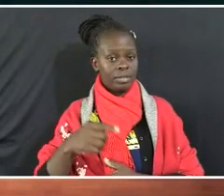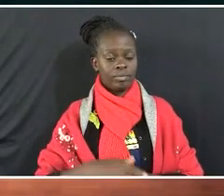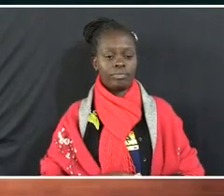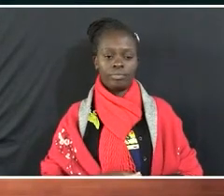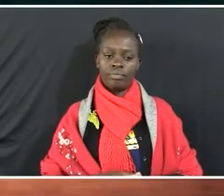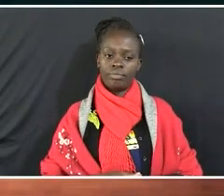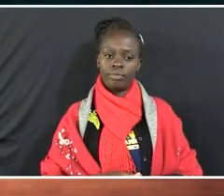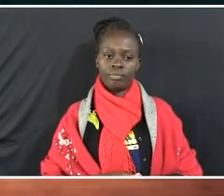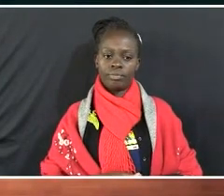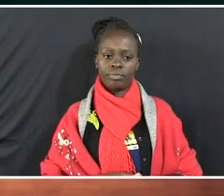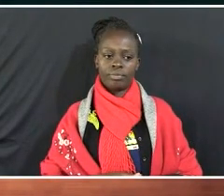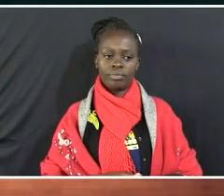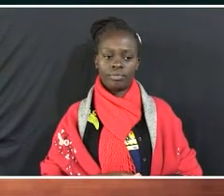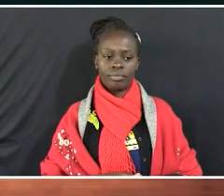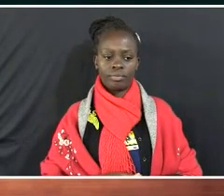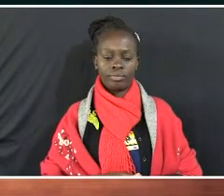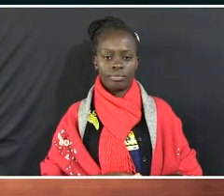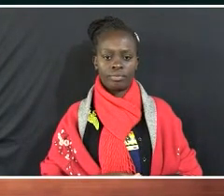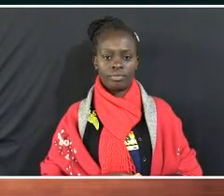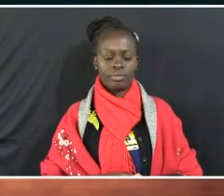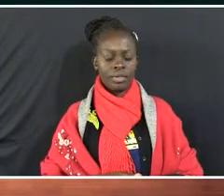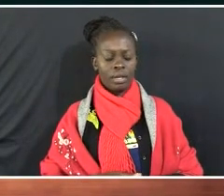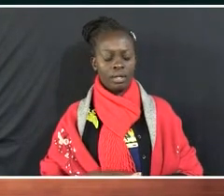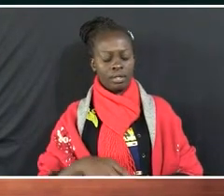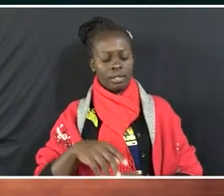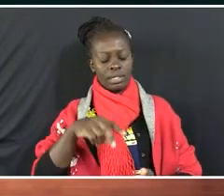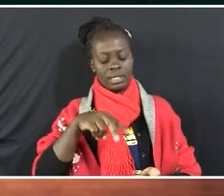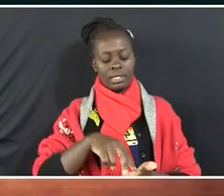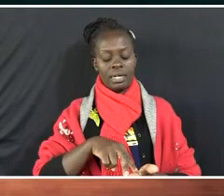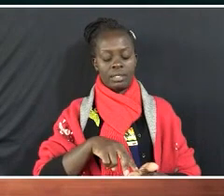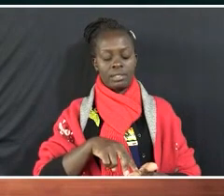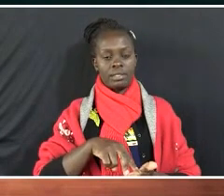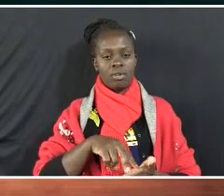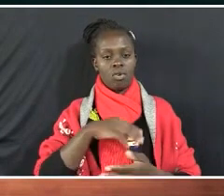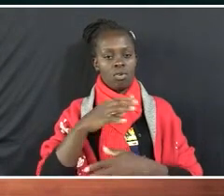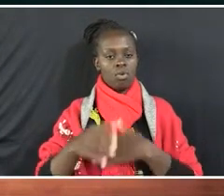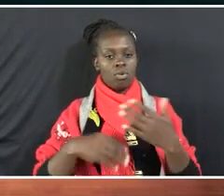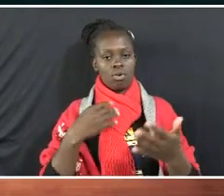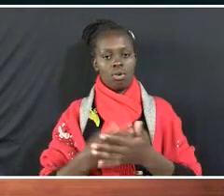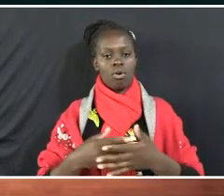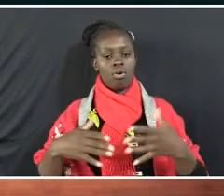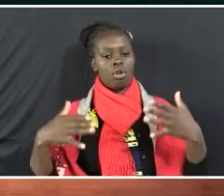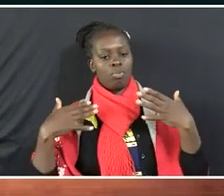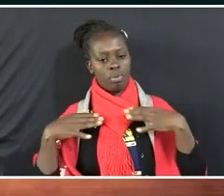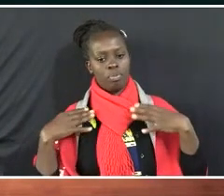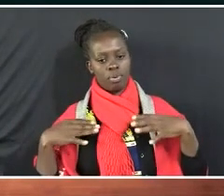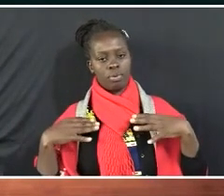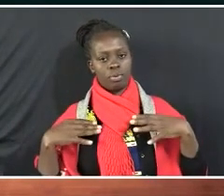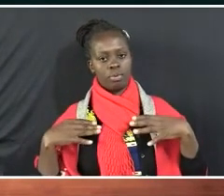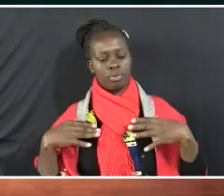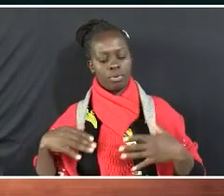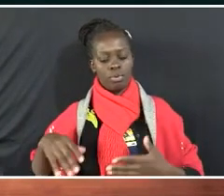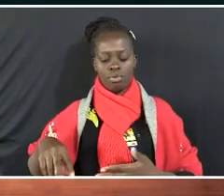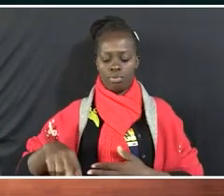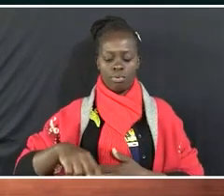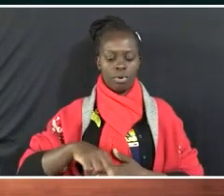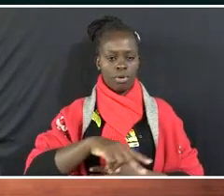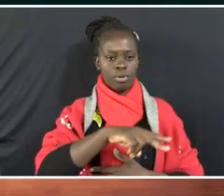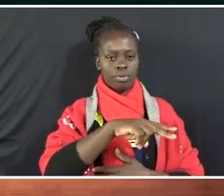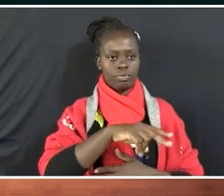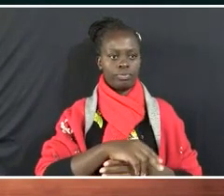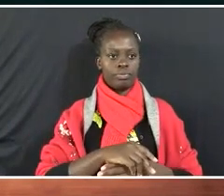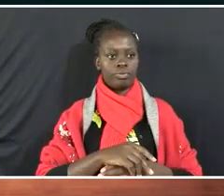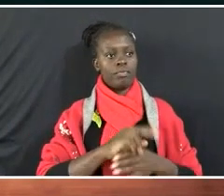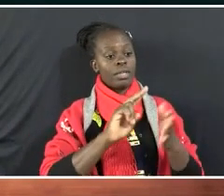will do. The king stood by the gate, and all the people came by hundreds and thousands. Now, verses 5